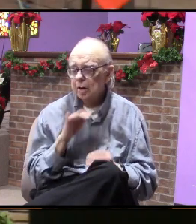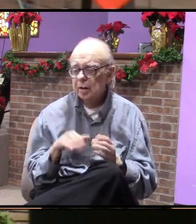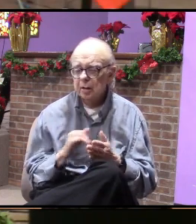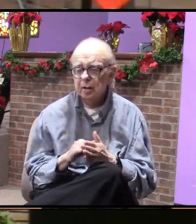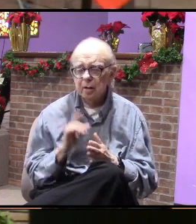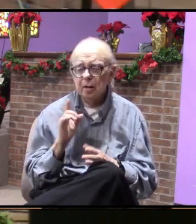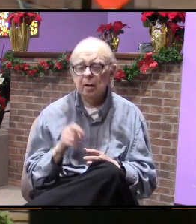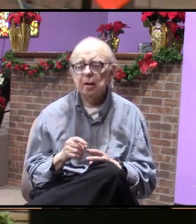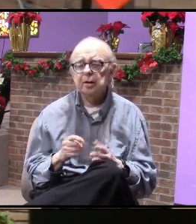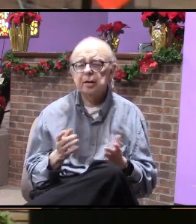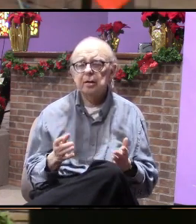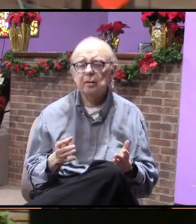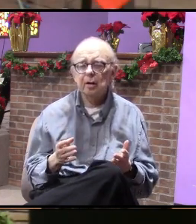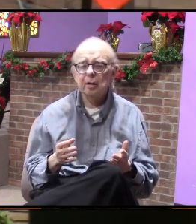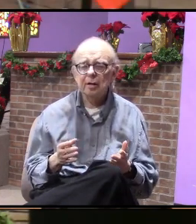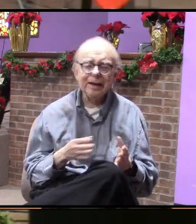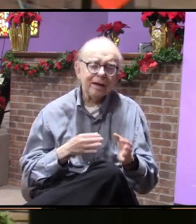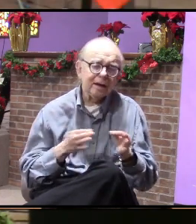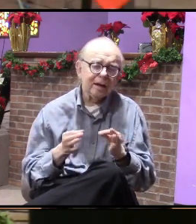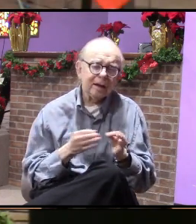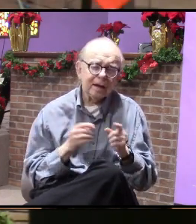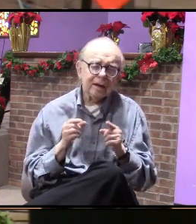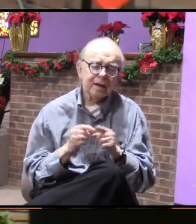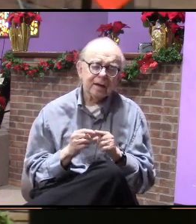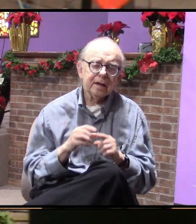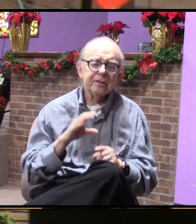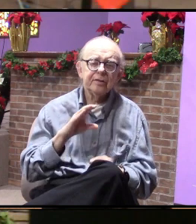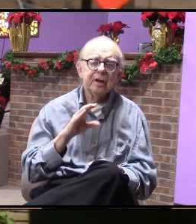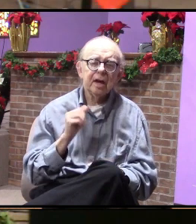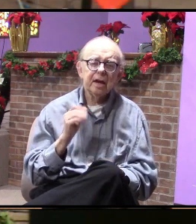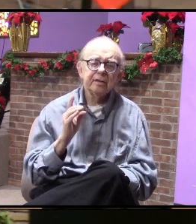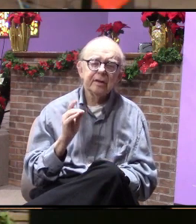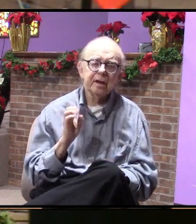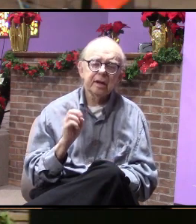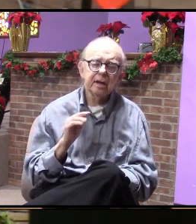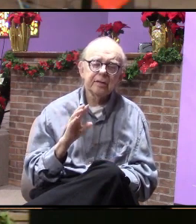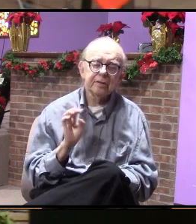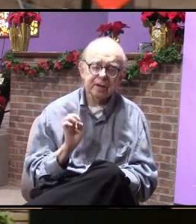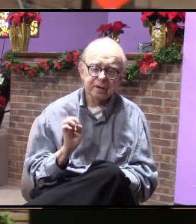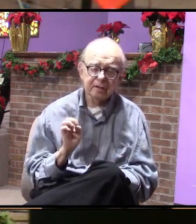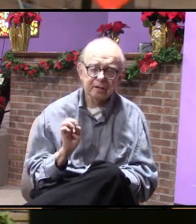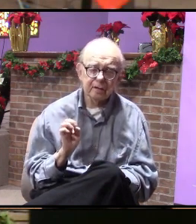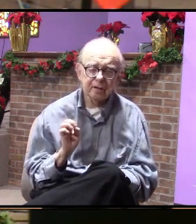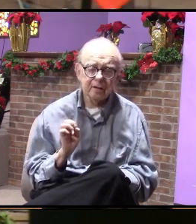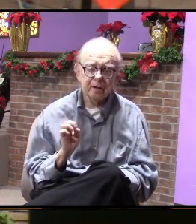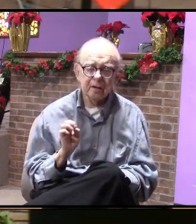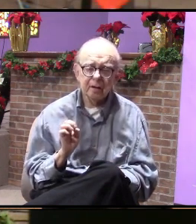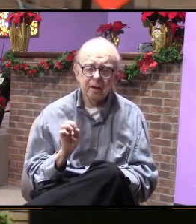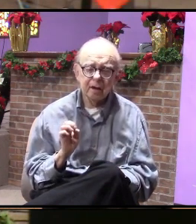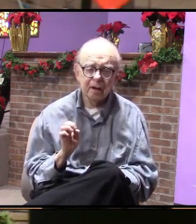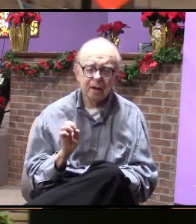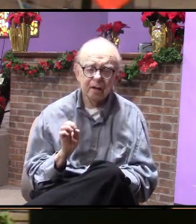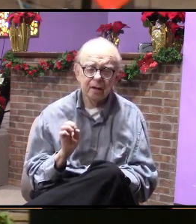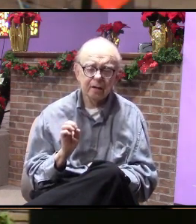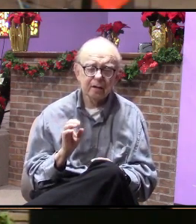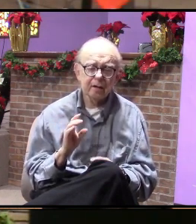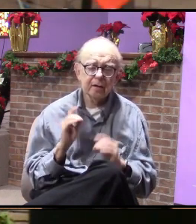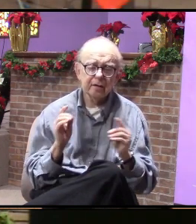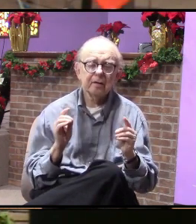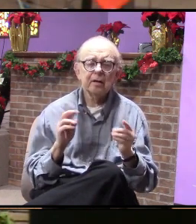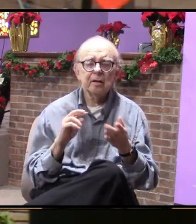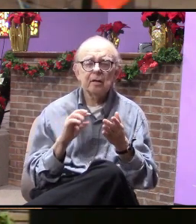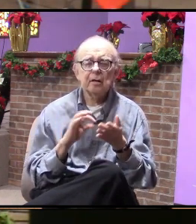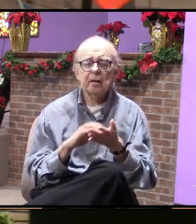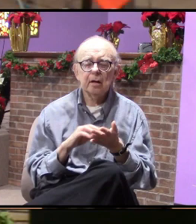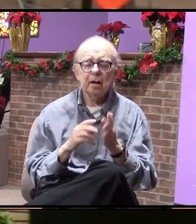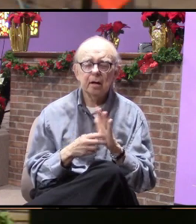you need to define the word cadence, okay? And the dictionary